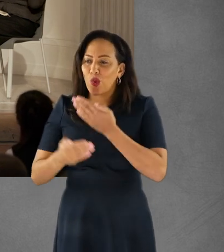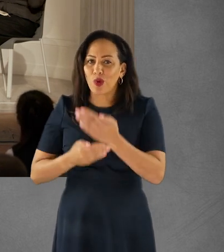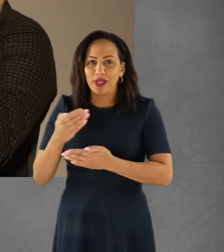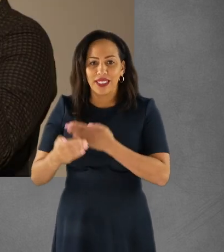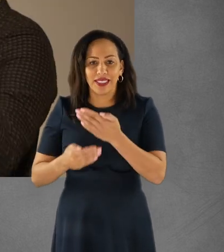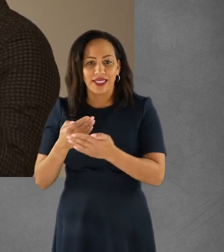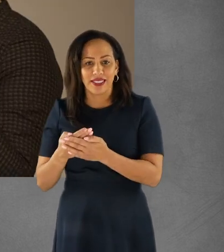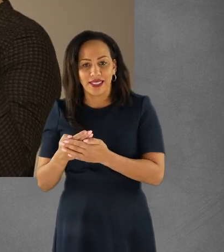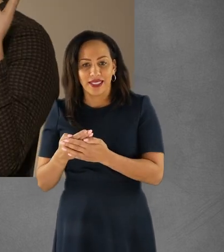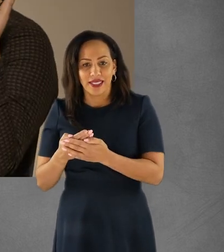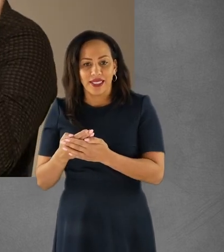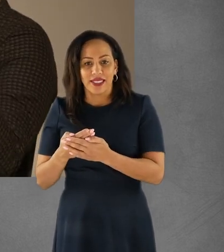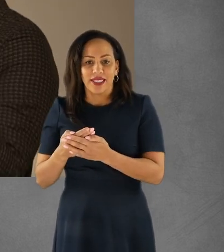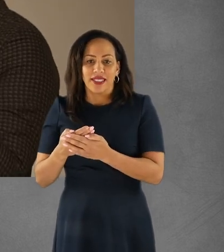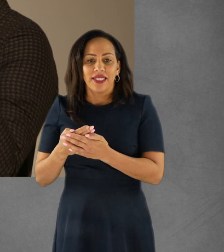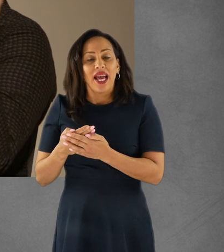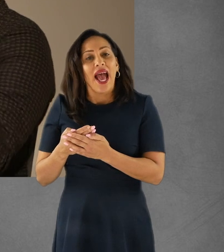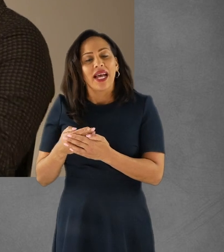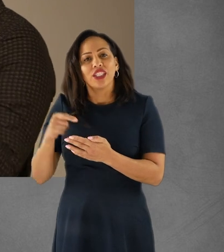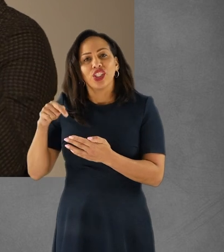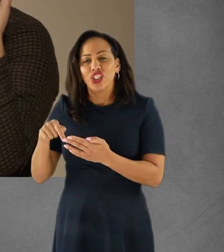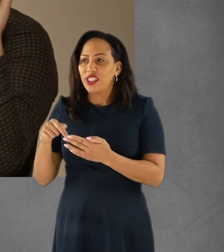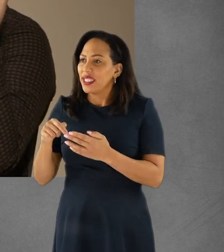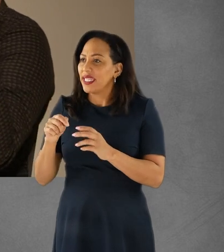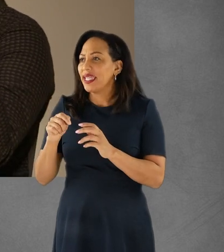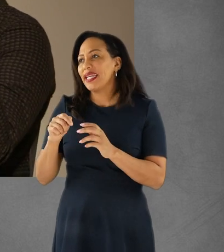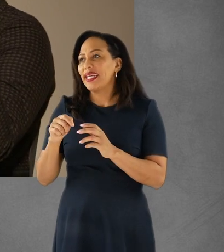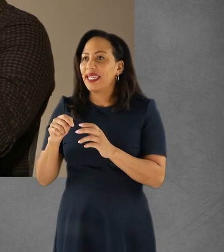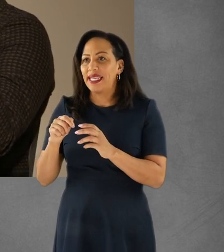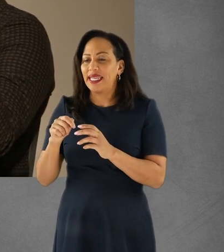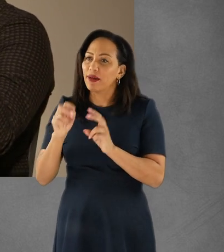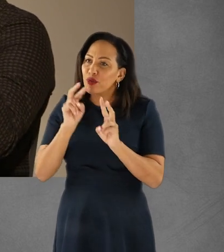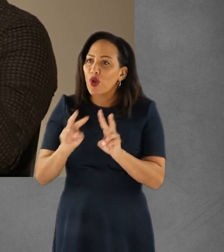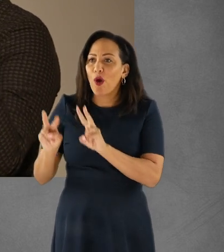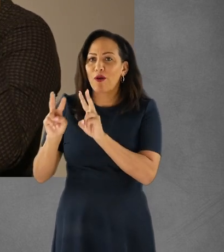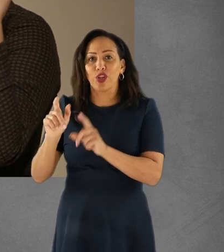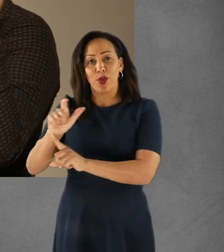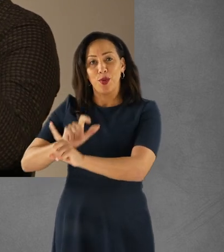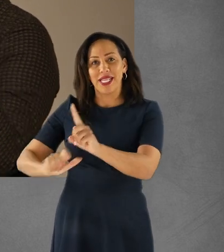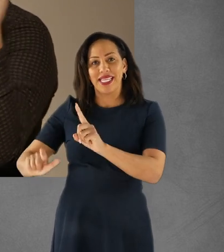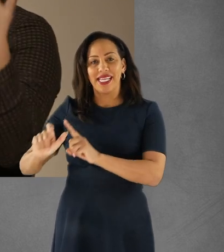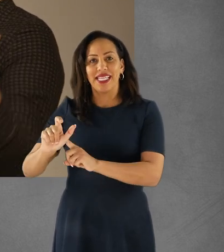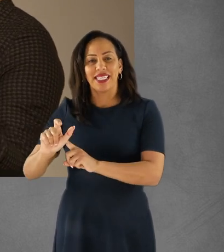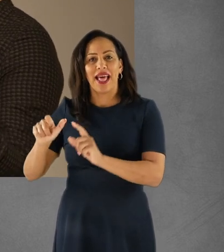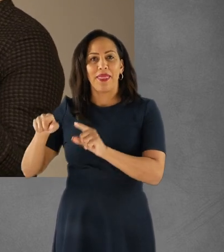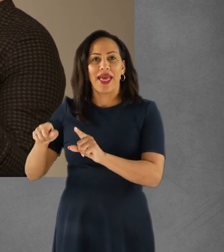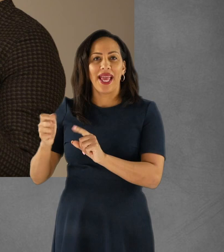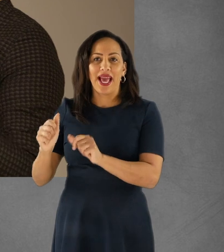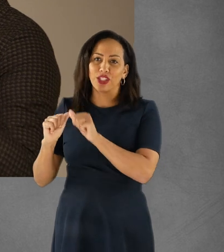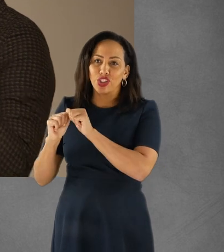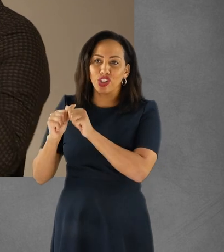the community that she's describing have this practice of learning how to feel the earth